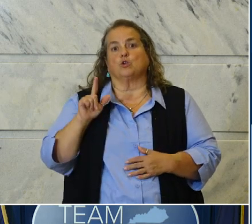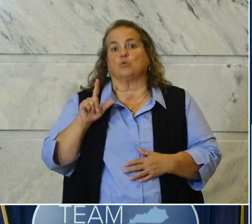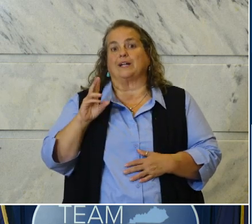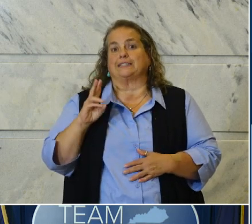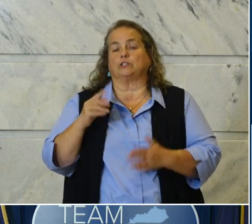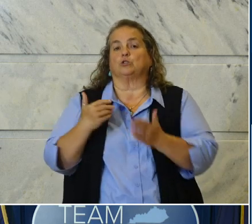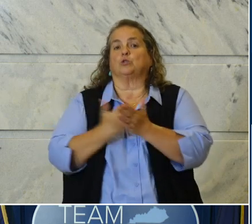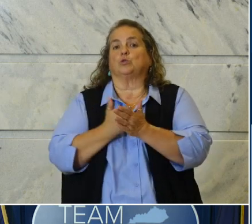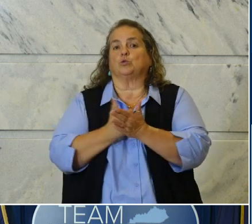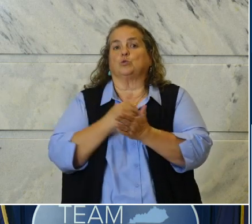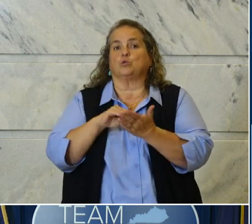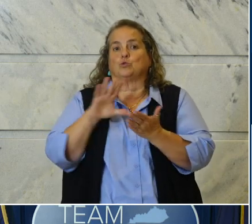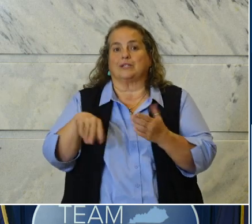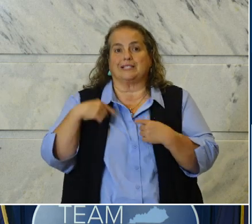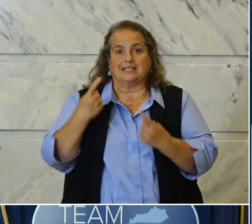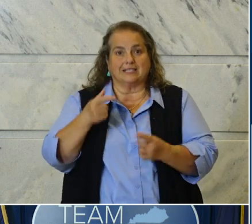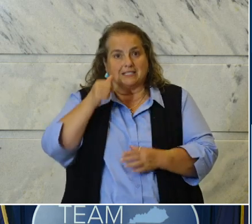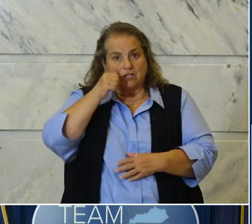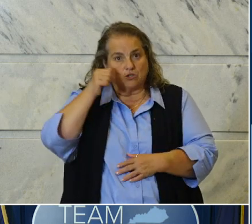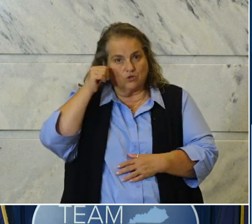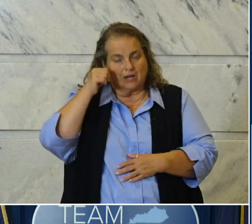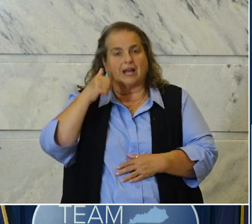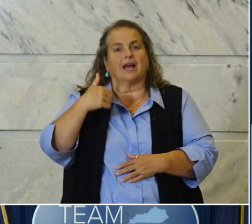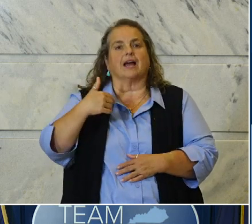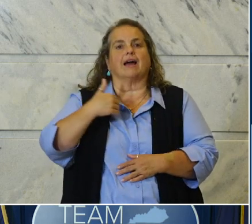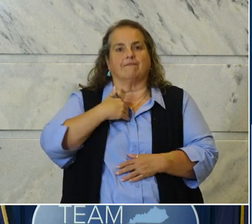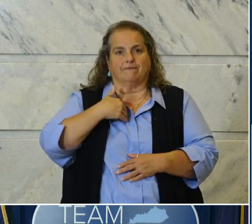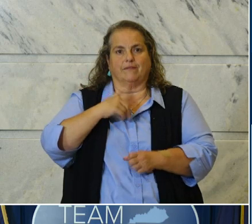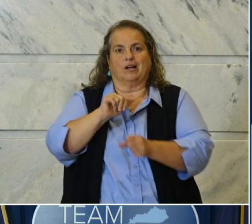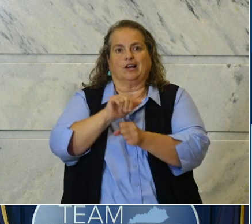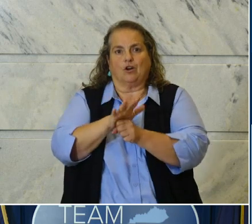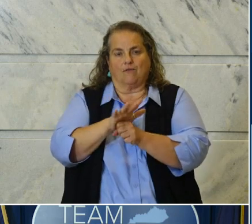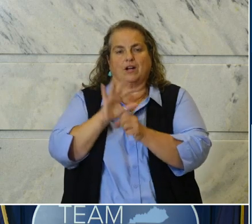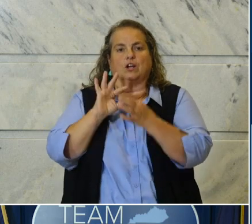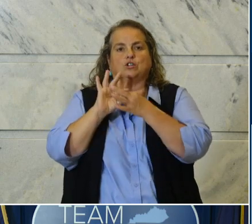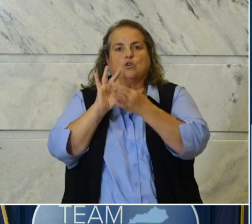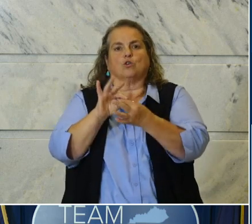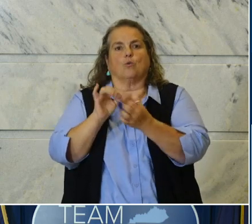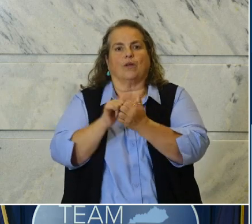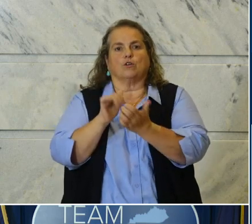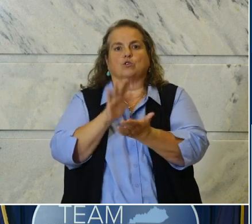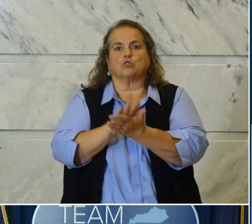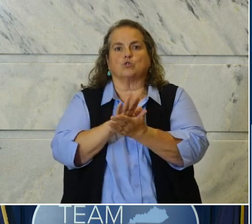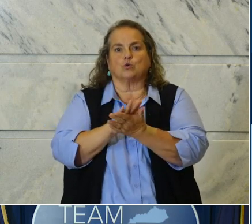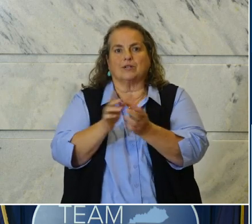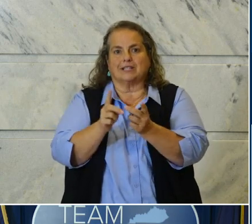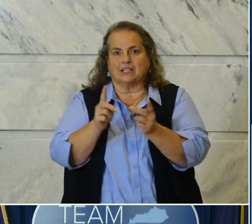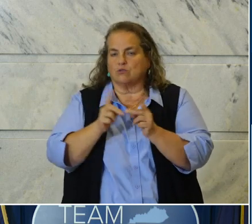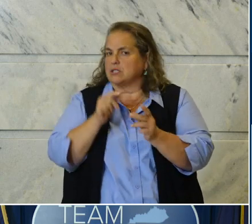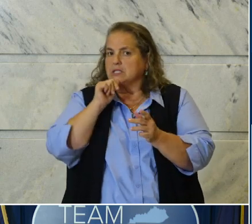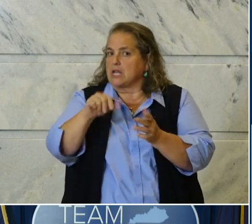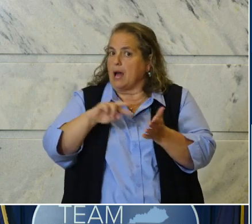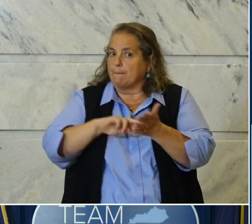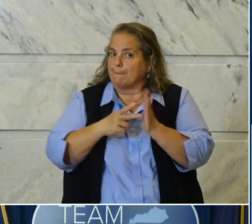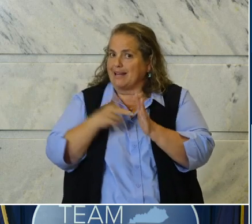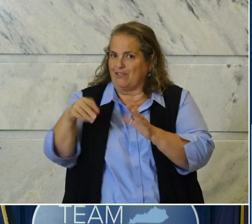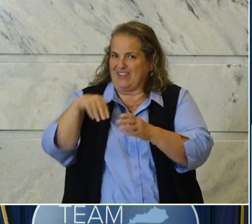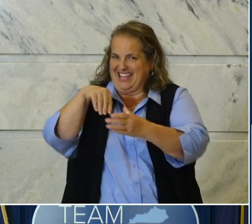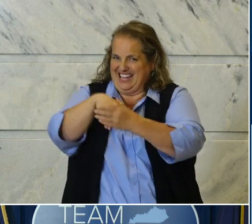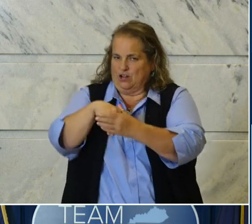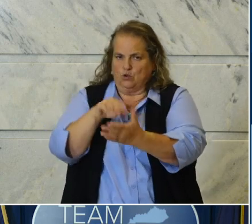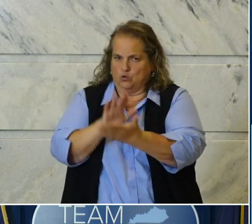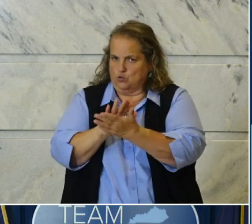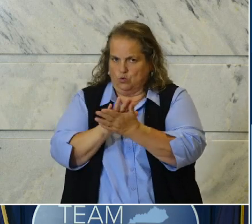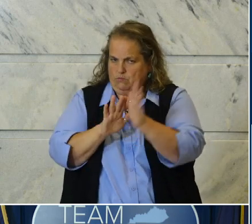new students since yesterday tested positive that are associated with the school district. That doesn't mean that they are in school. That's